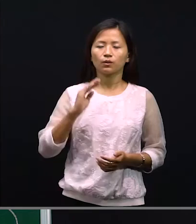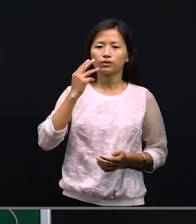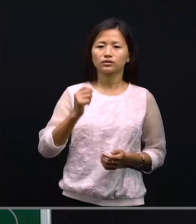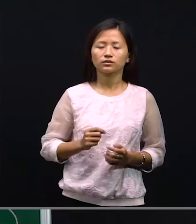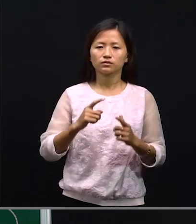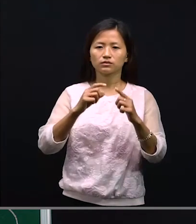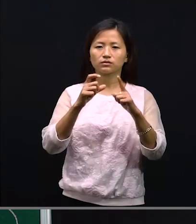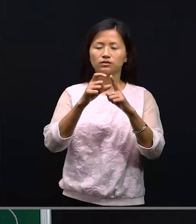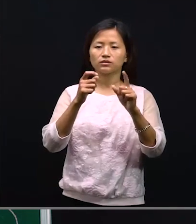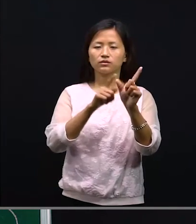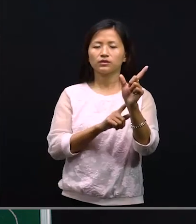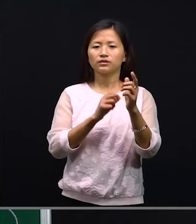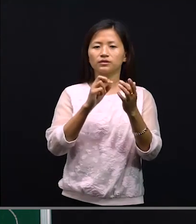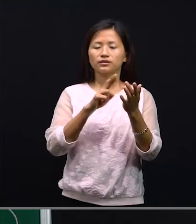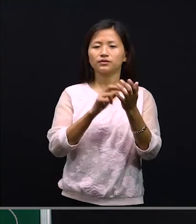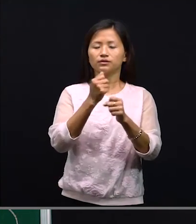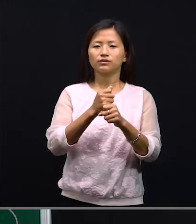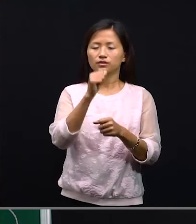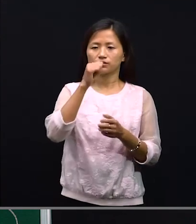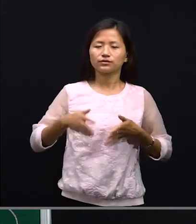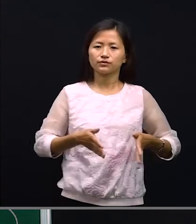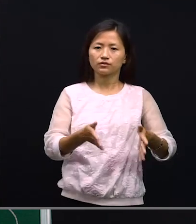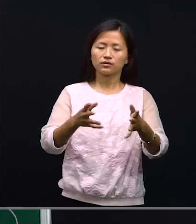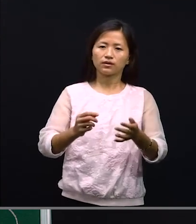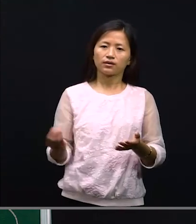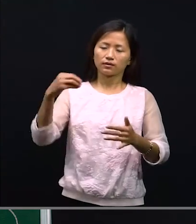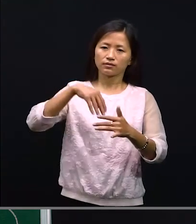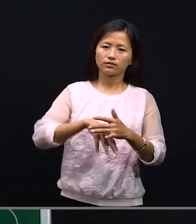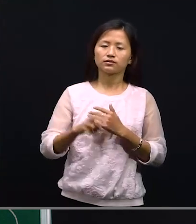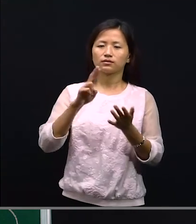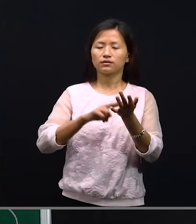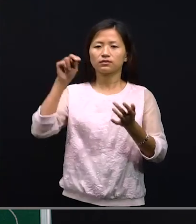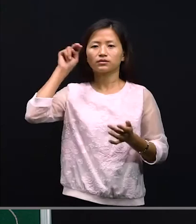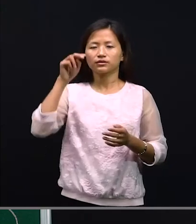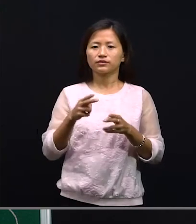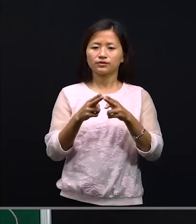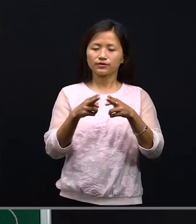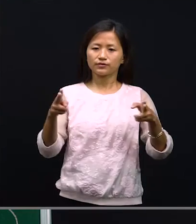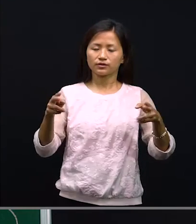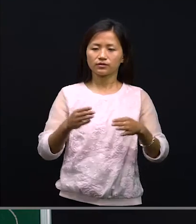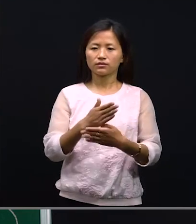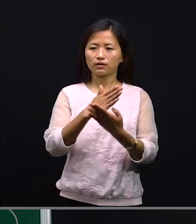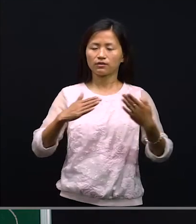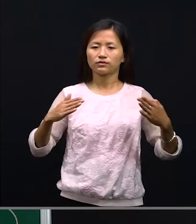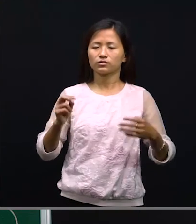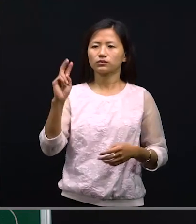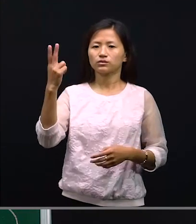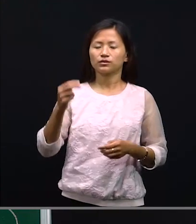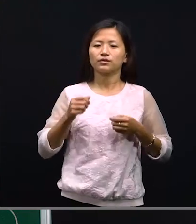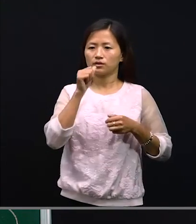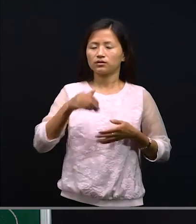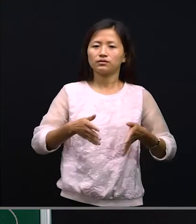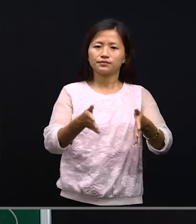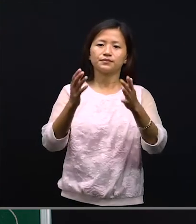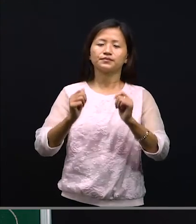River enters Nagaland, it divides itself into 2 rivers. There are 2 tributaries of Doyoung